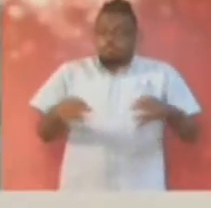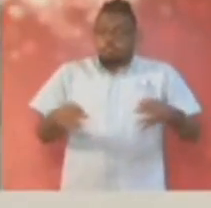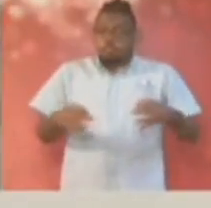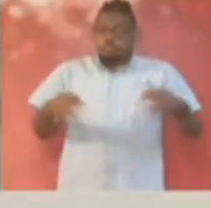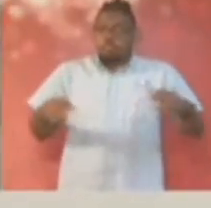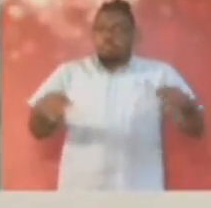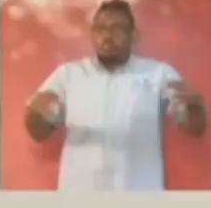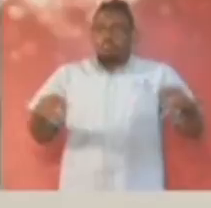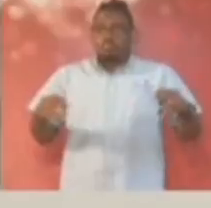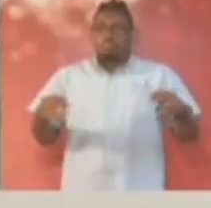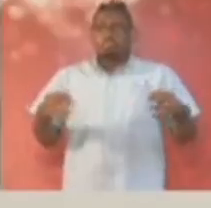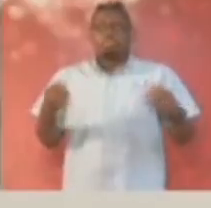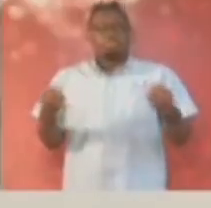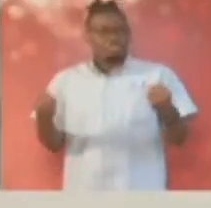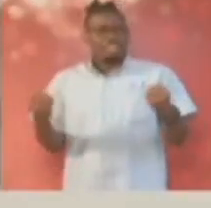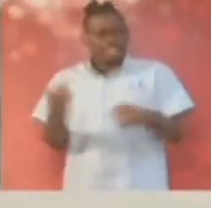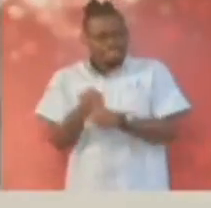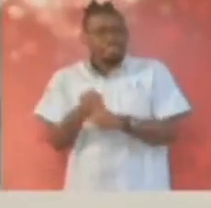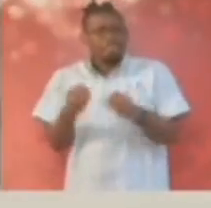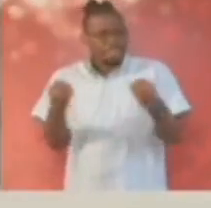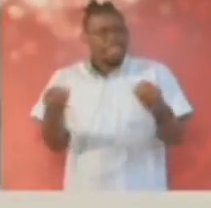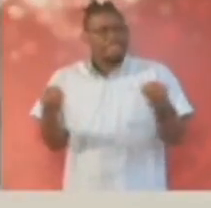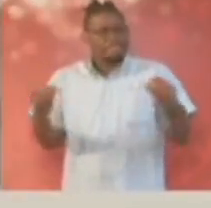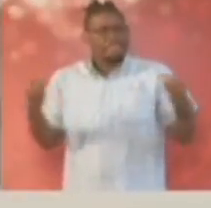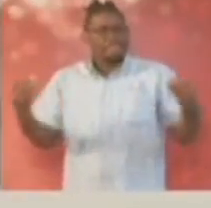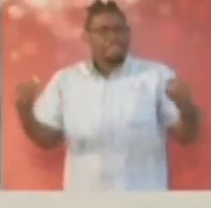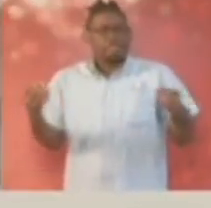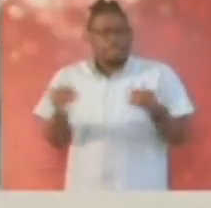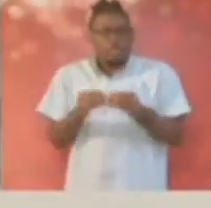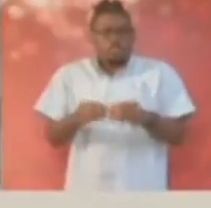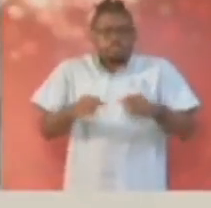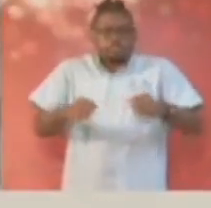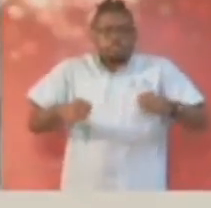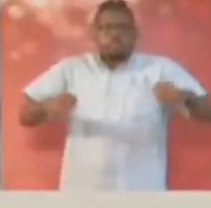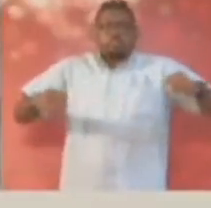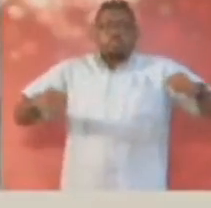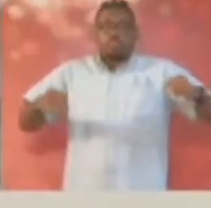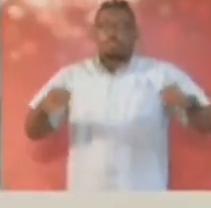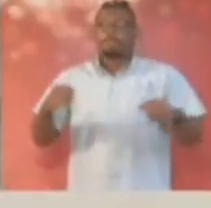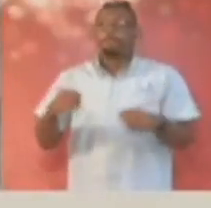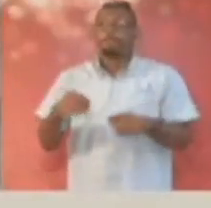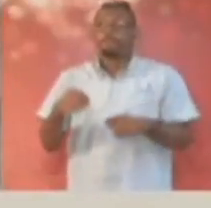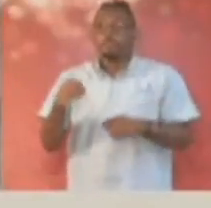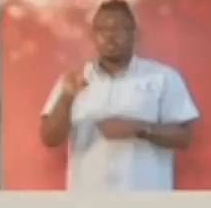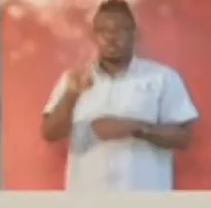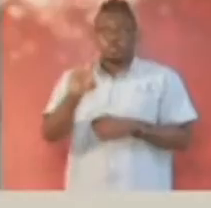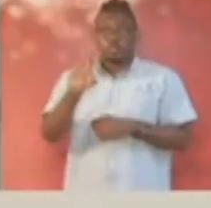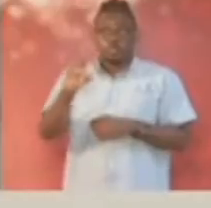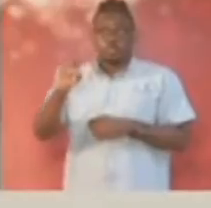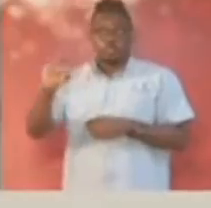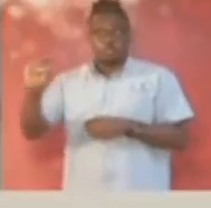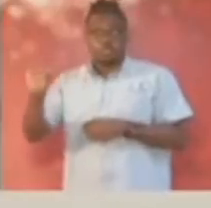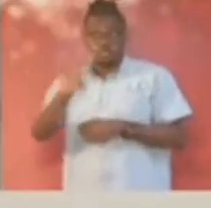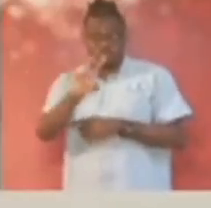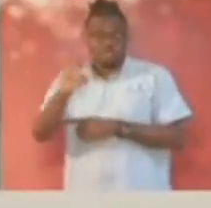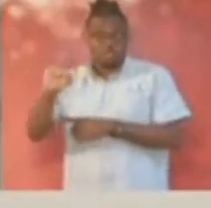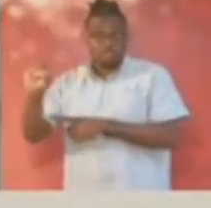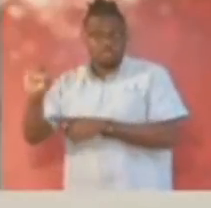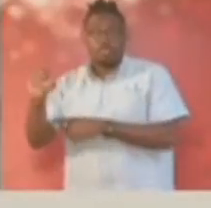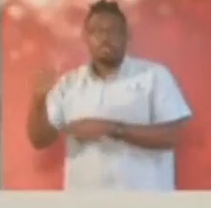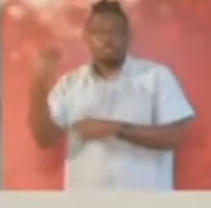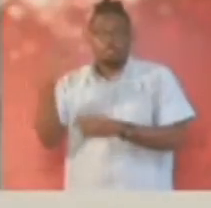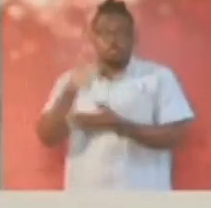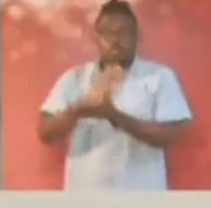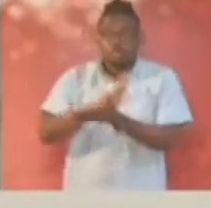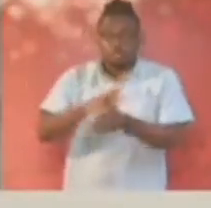diabetes over time. In 2000, overweight and obesity in our school children, because school children are our